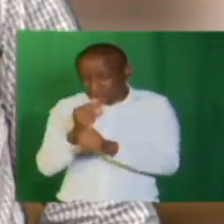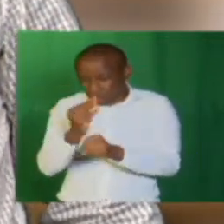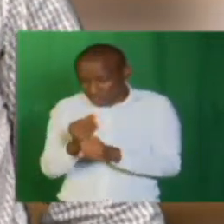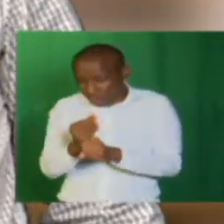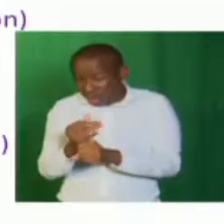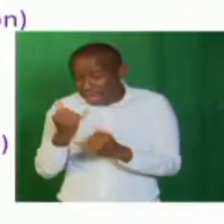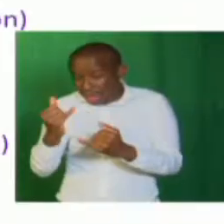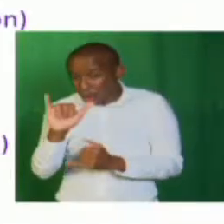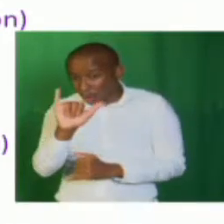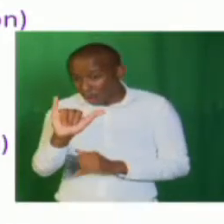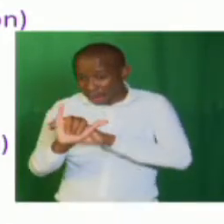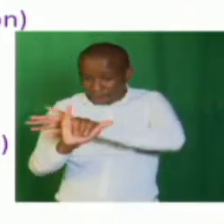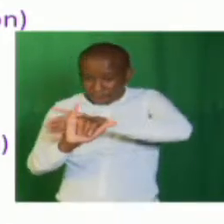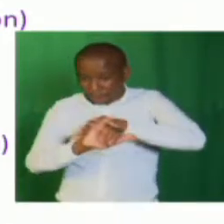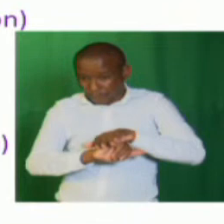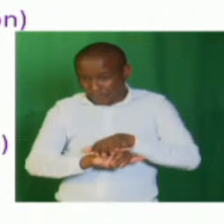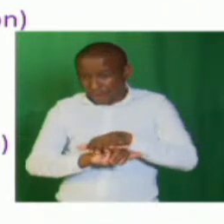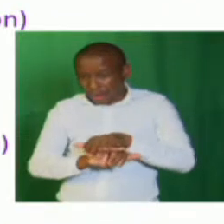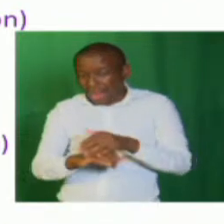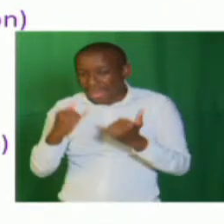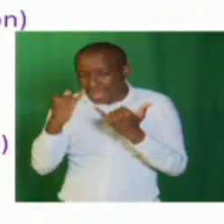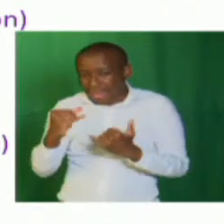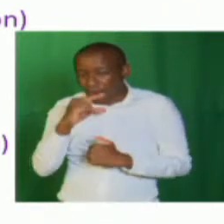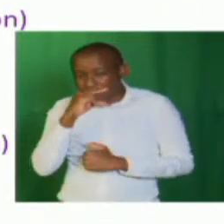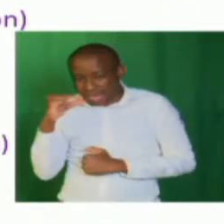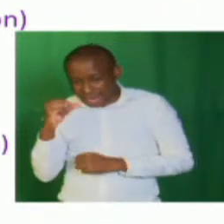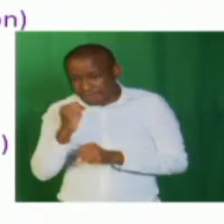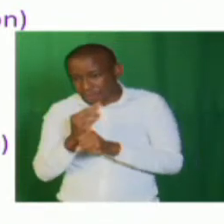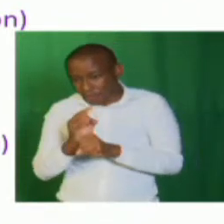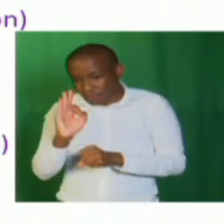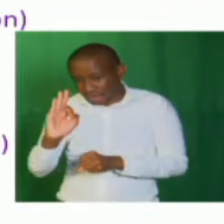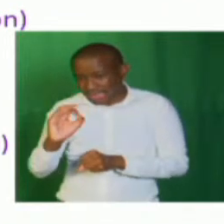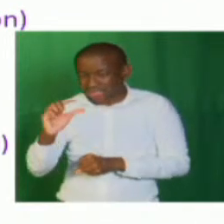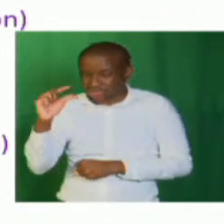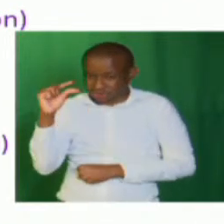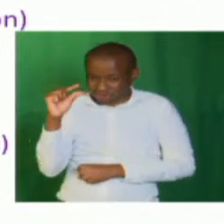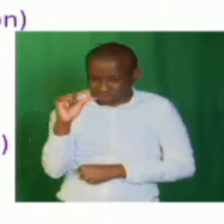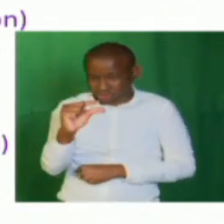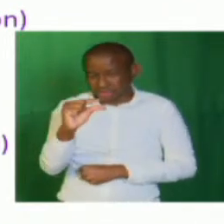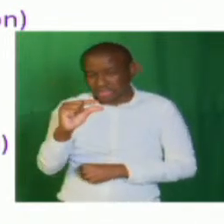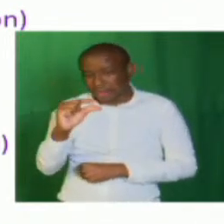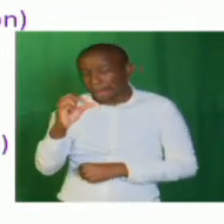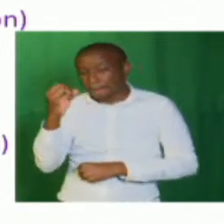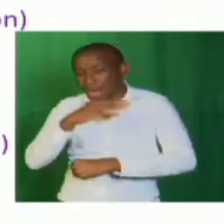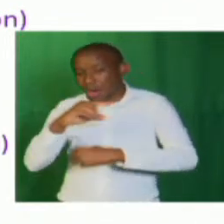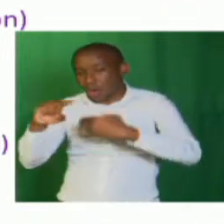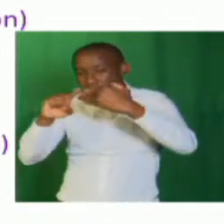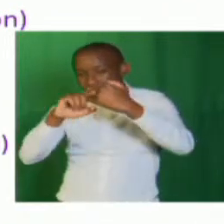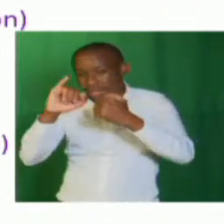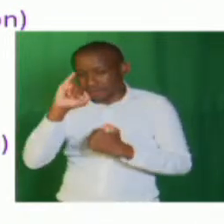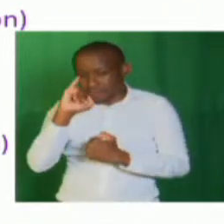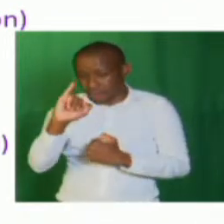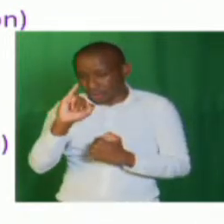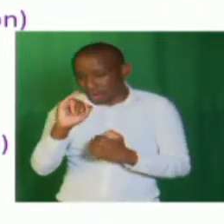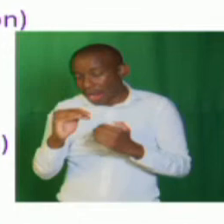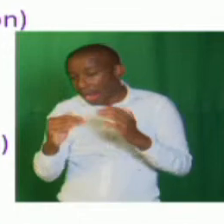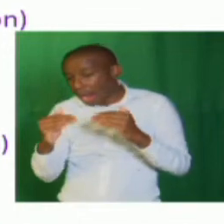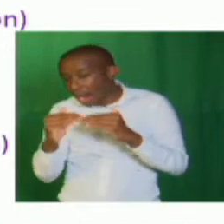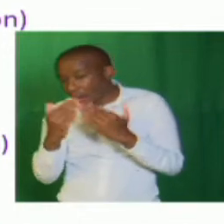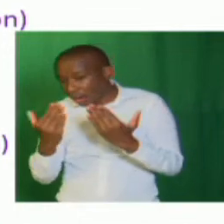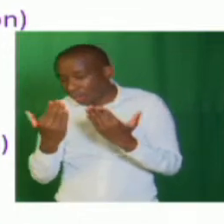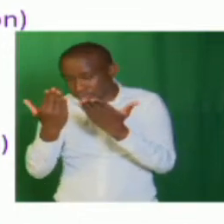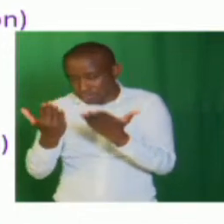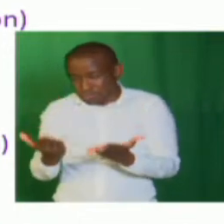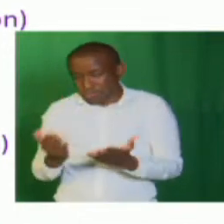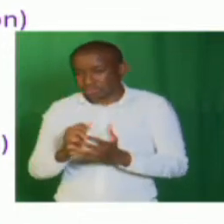instead of the y, we then put back the name of the function. G to the power negative 1 of x is equals to whatever we